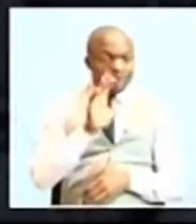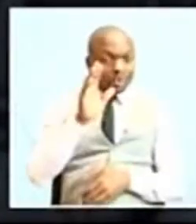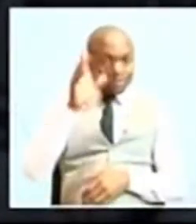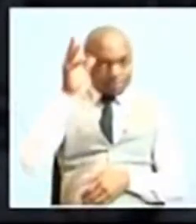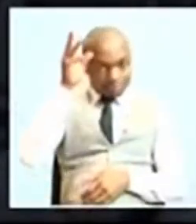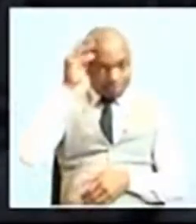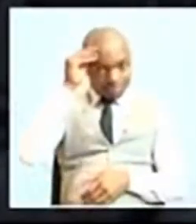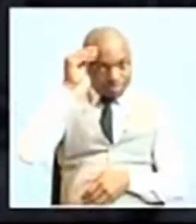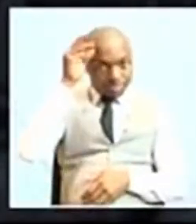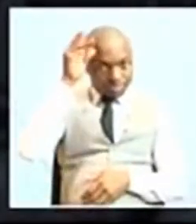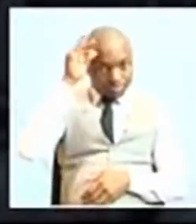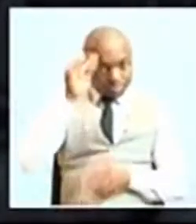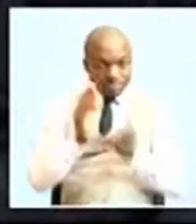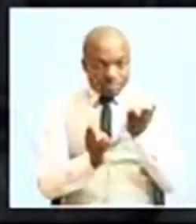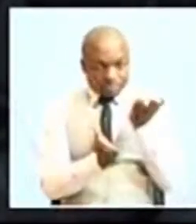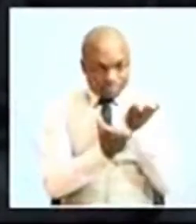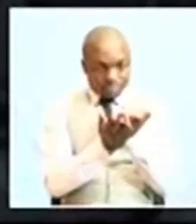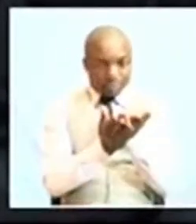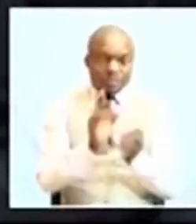in Appendix 1.